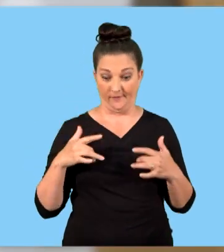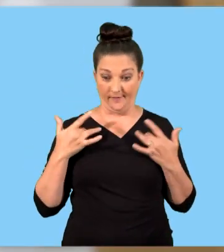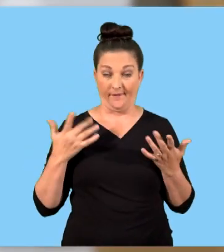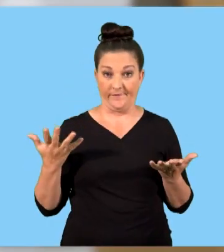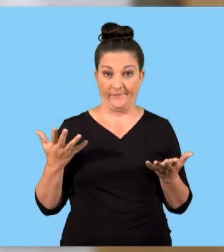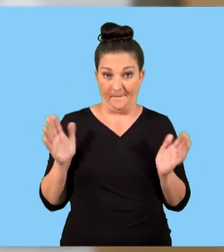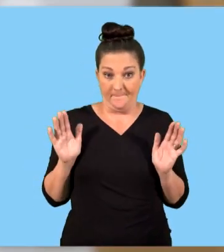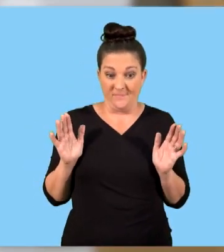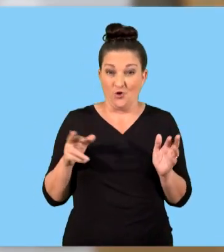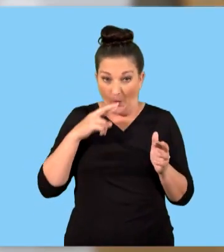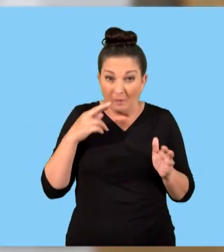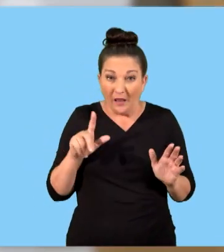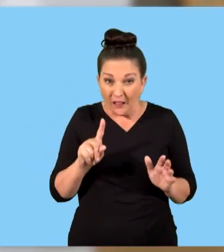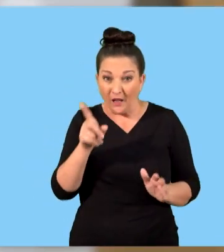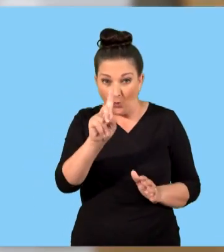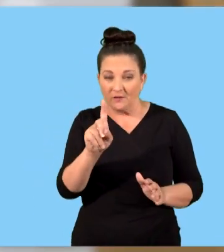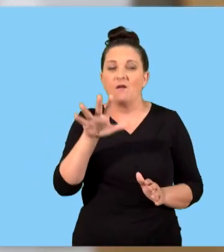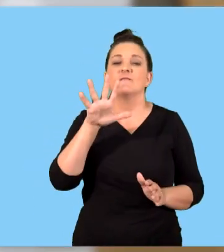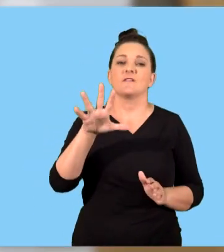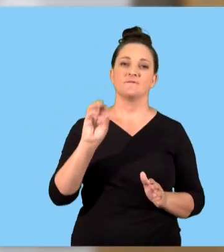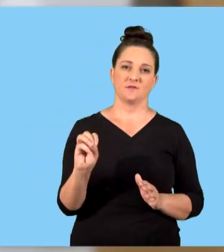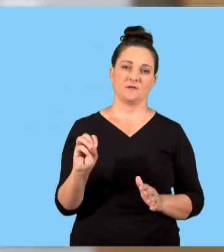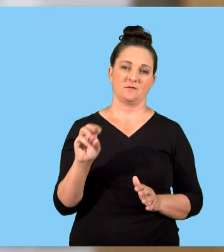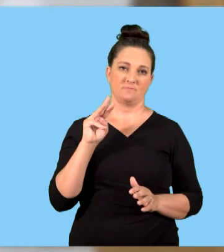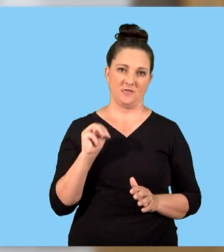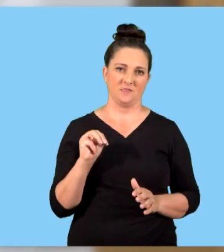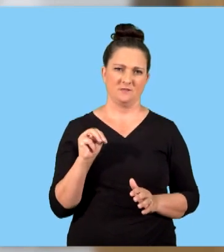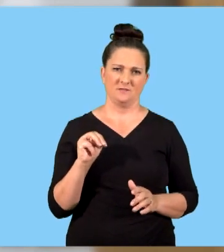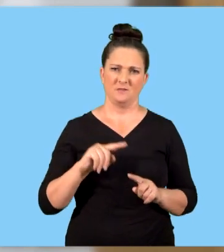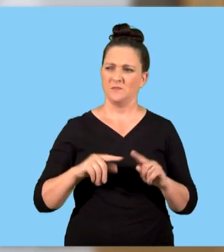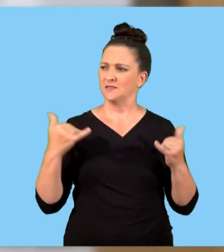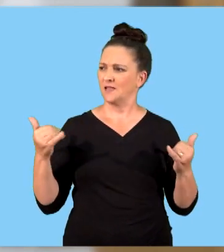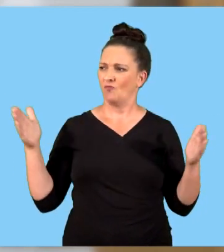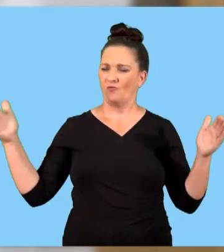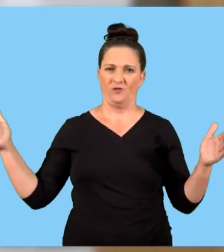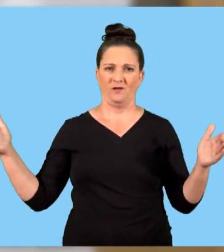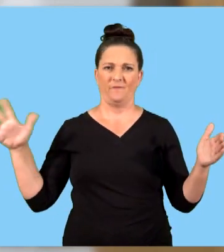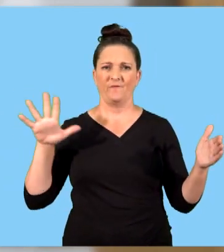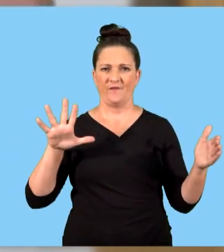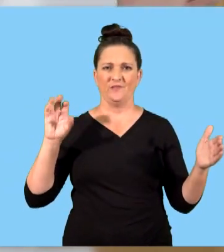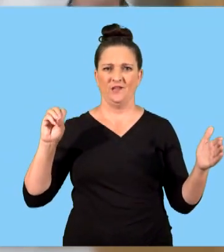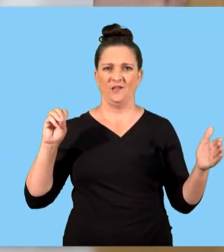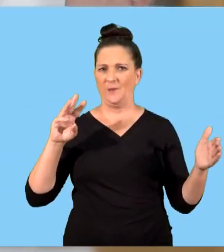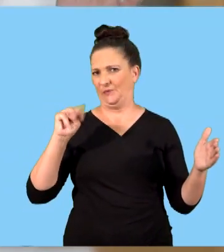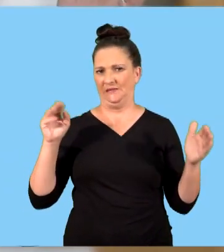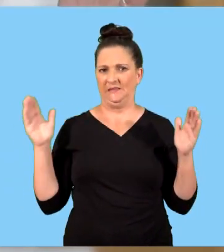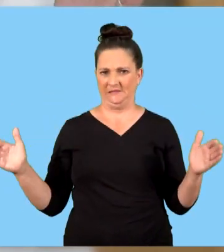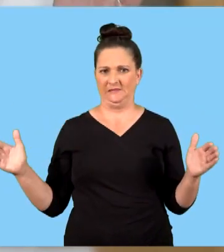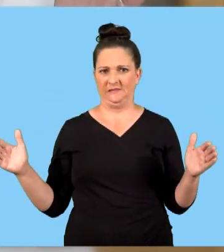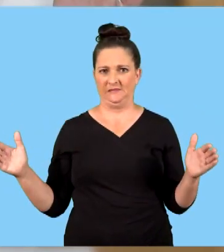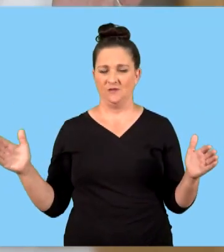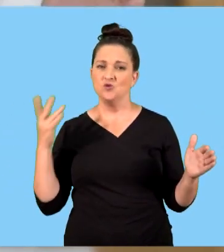life, right, the actual length of this plane is 50 meters. But we would like to know what is that 50